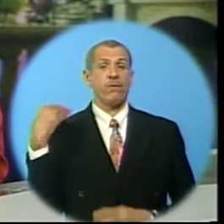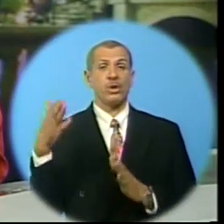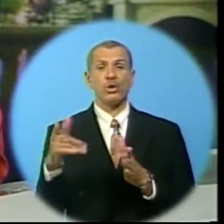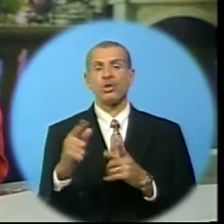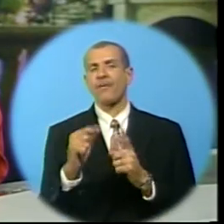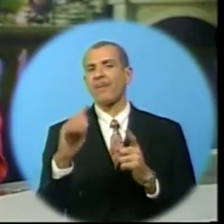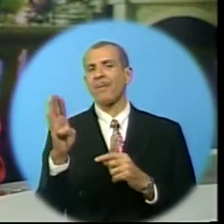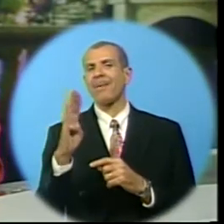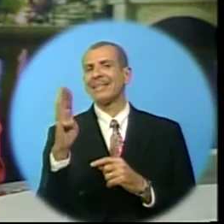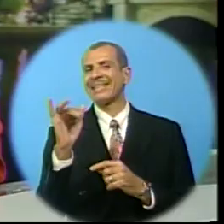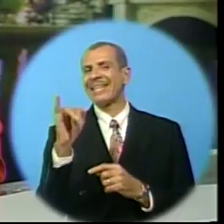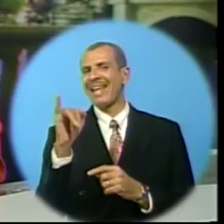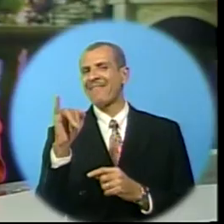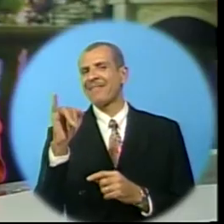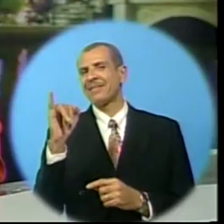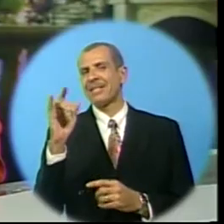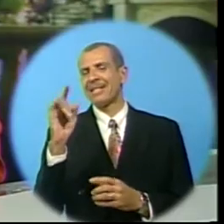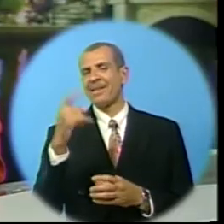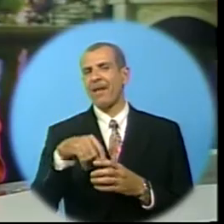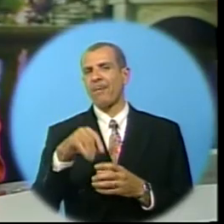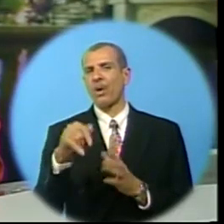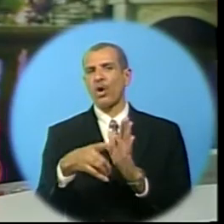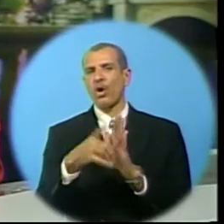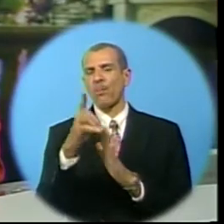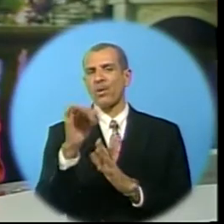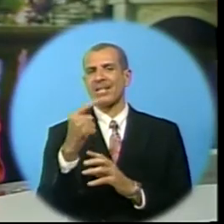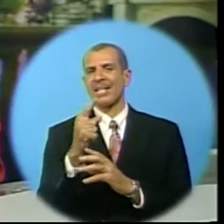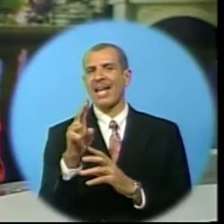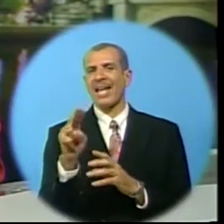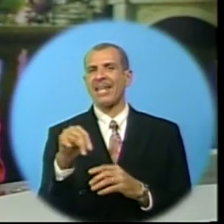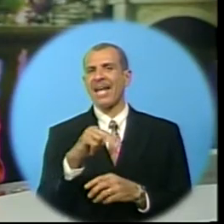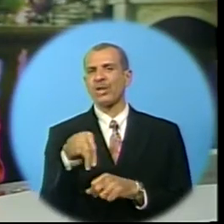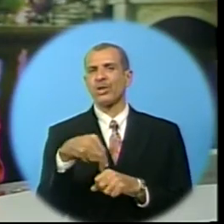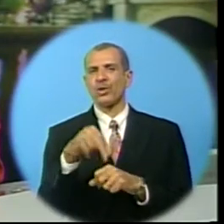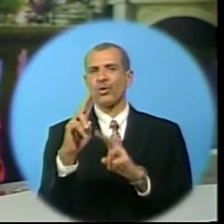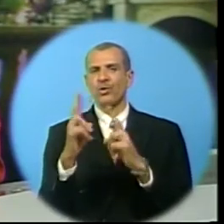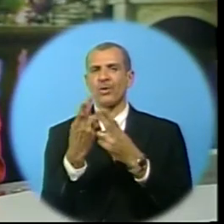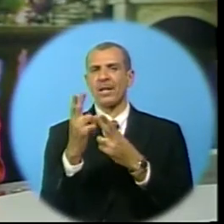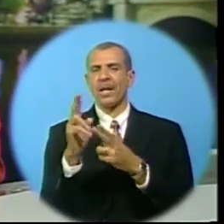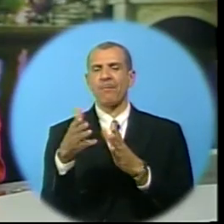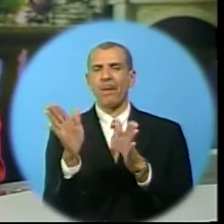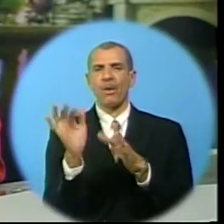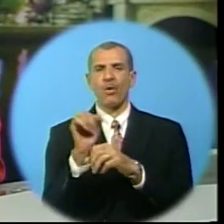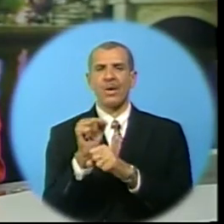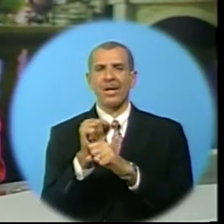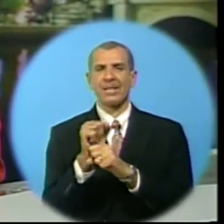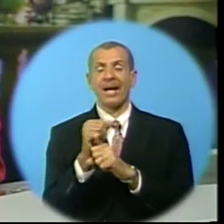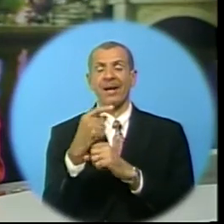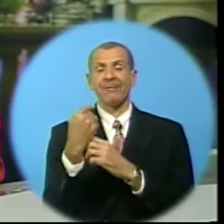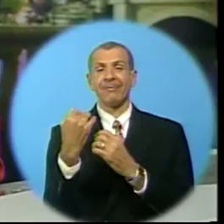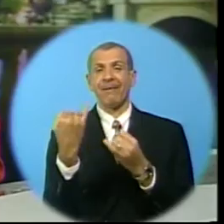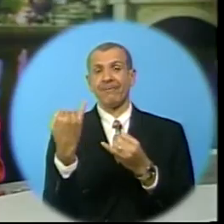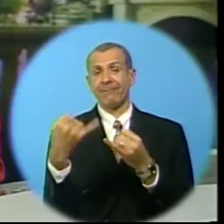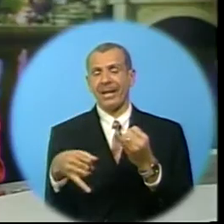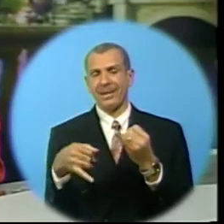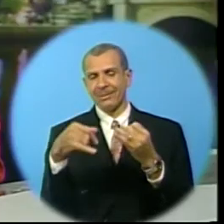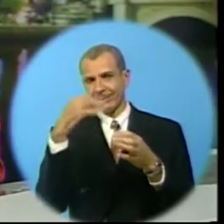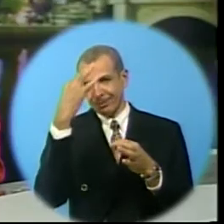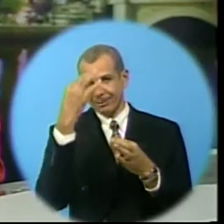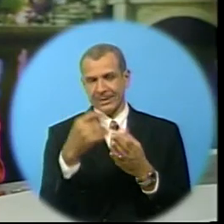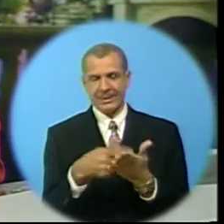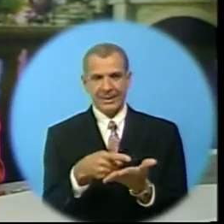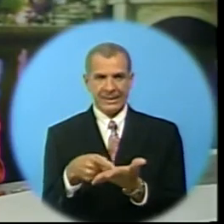the Barbados Investment Development Corporation and the National Union of Public Workers have finally come together to discuss the